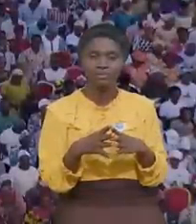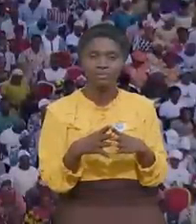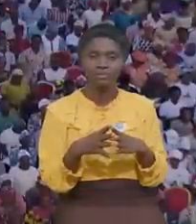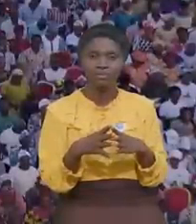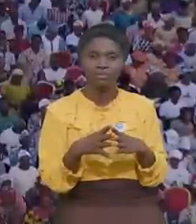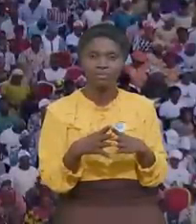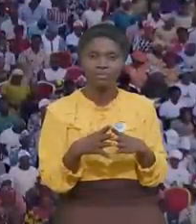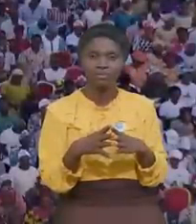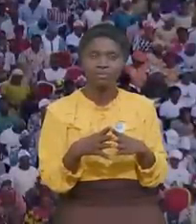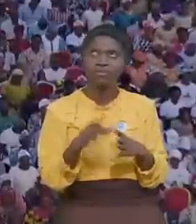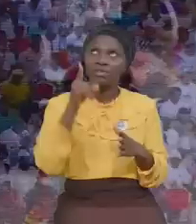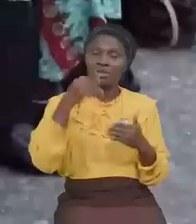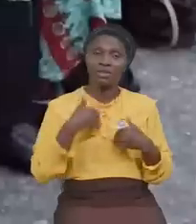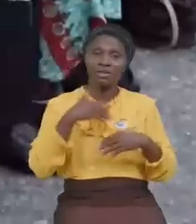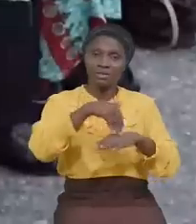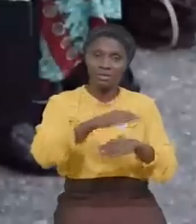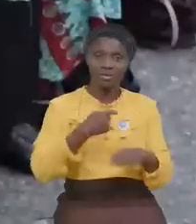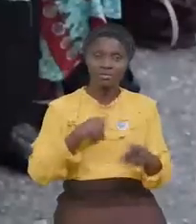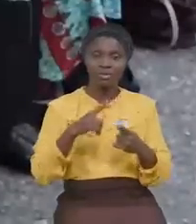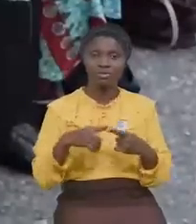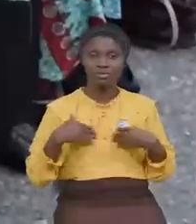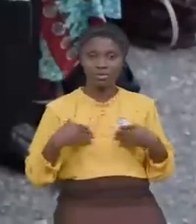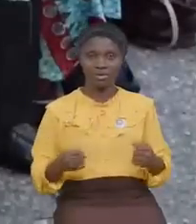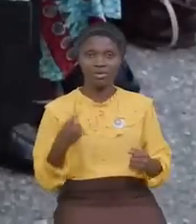He has sent me to heal the brokenhearted,